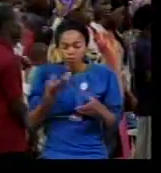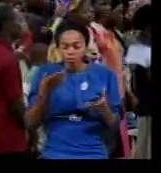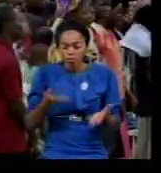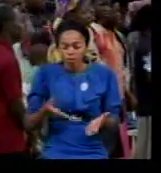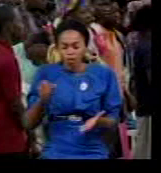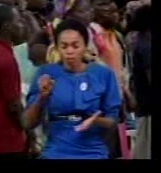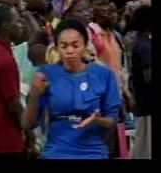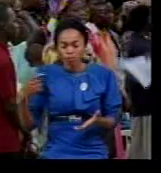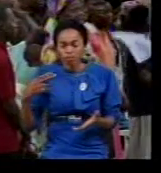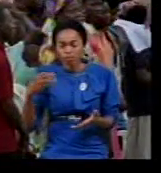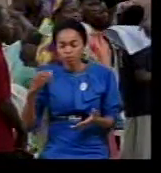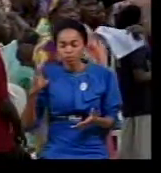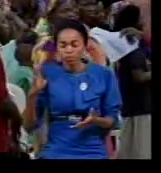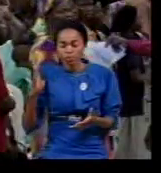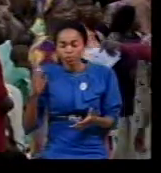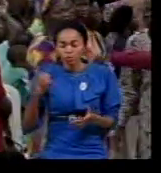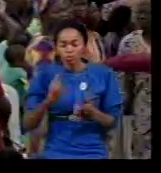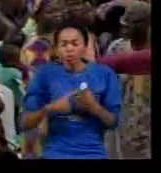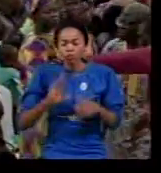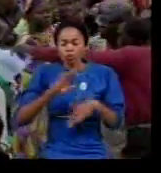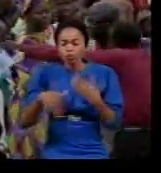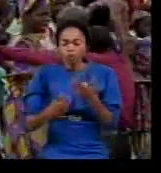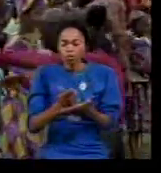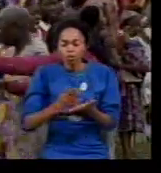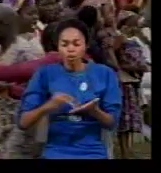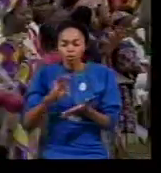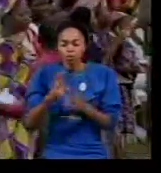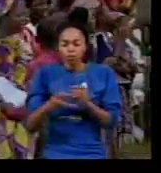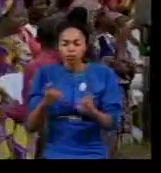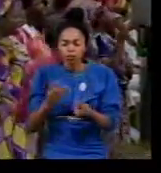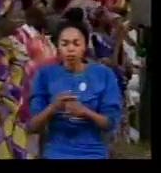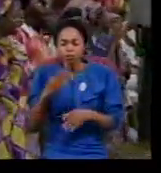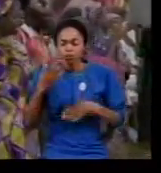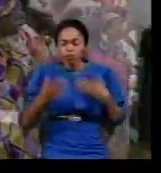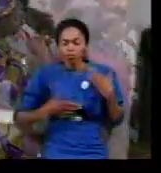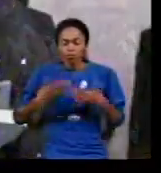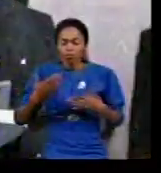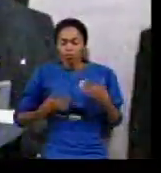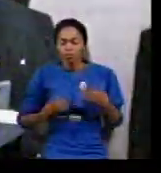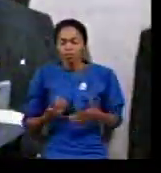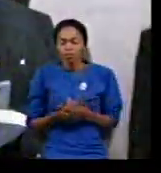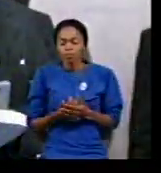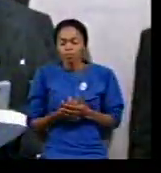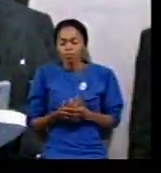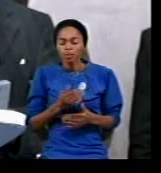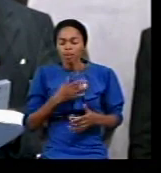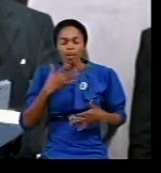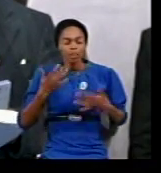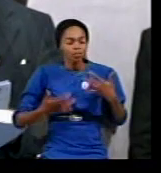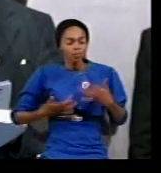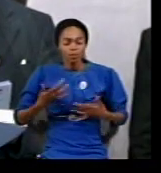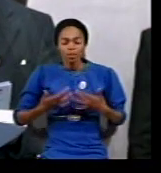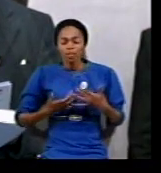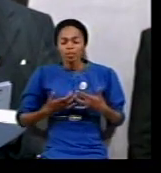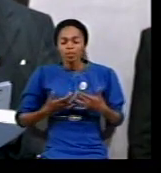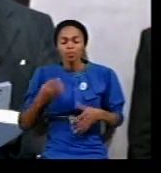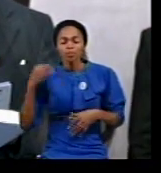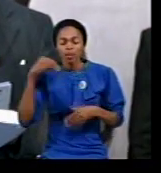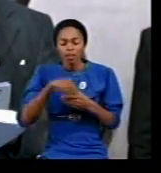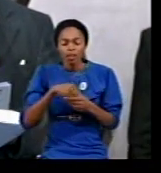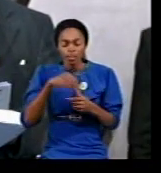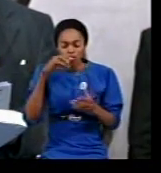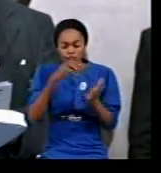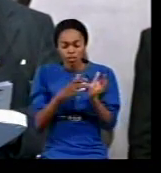But if thou, that's Gideon's language, and this is what this man said, using Gideon's language, if thou canst